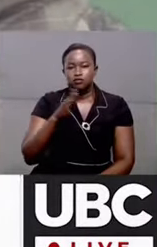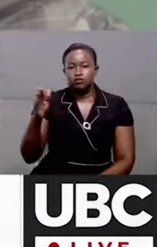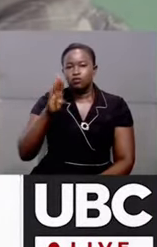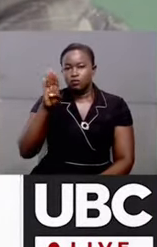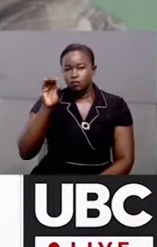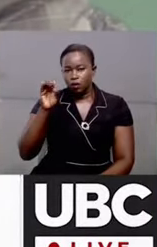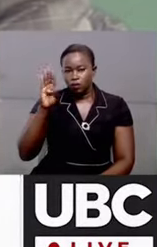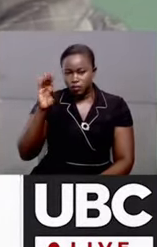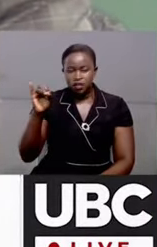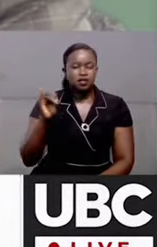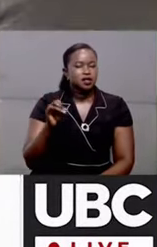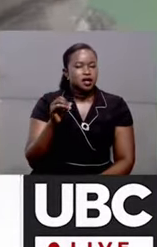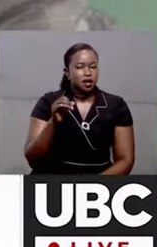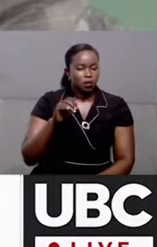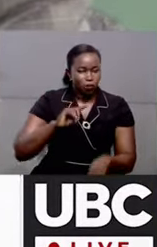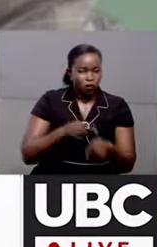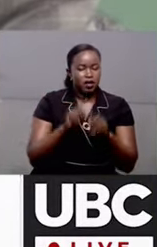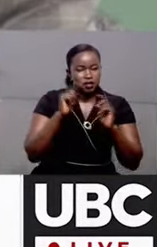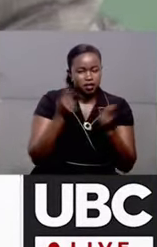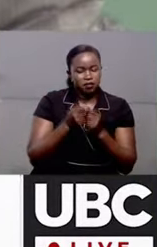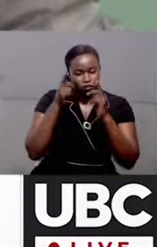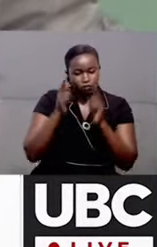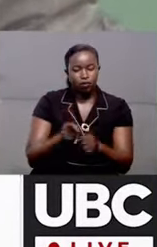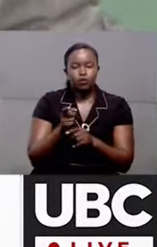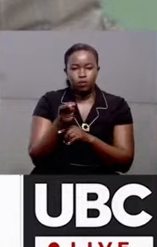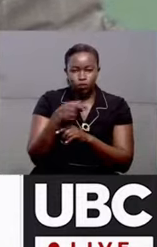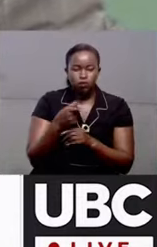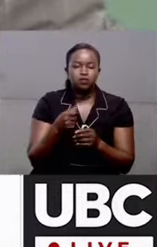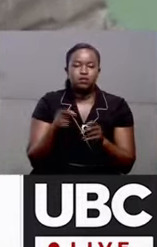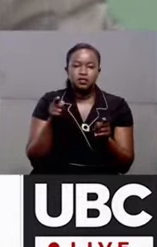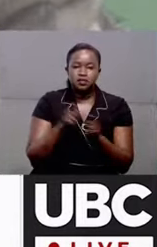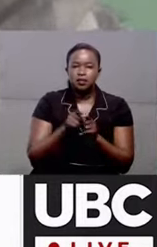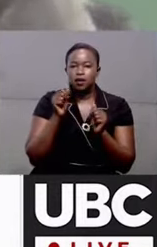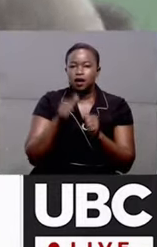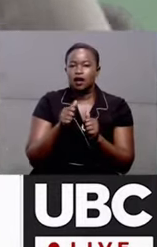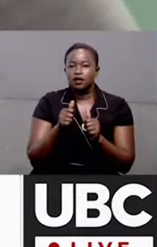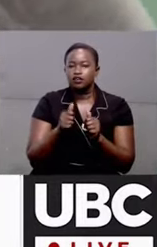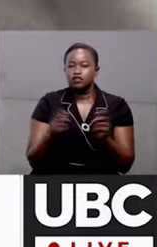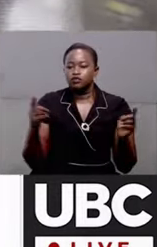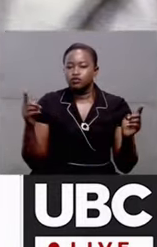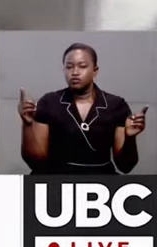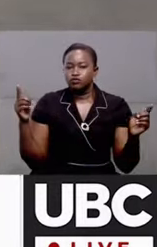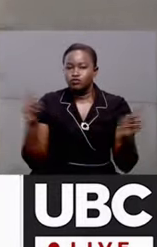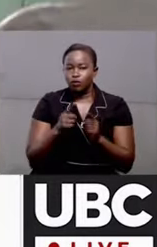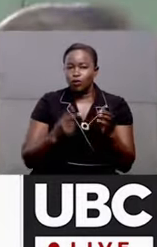team lands in a Gulu, then takes the shortcut to Lira.